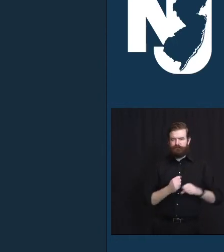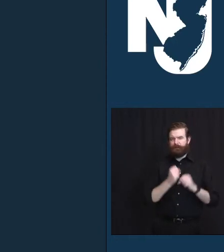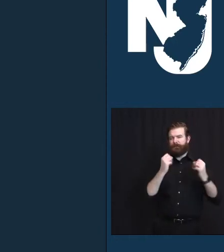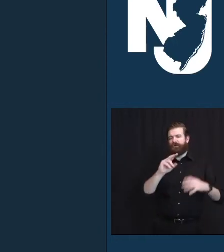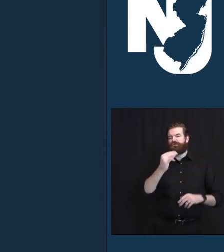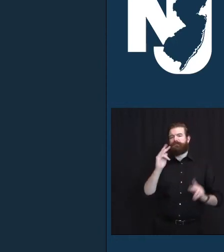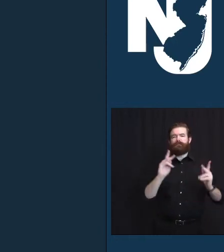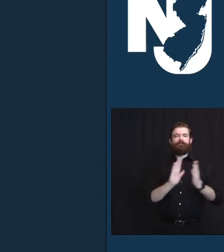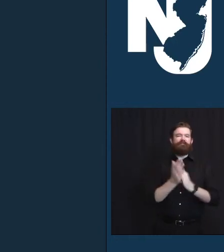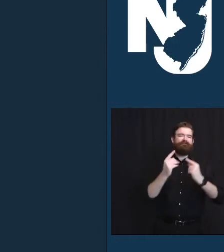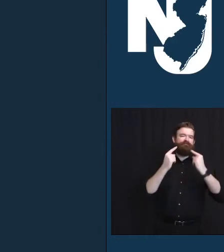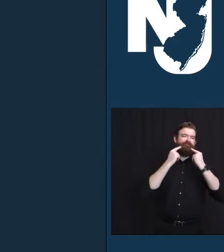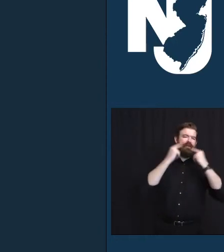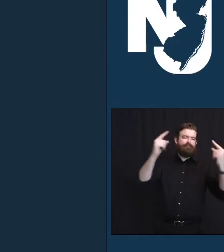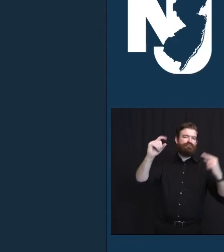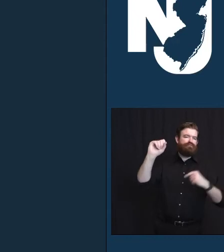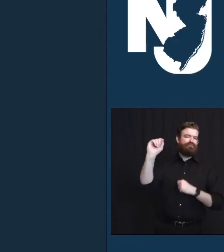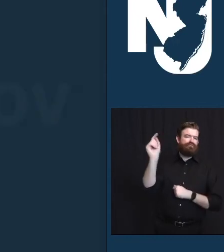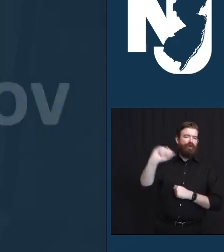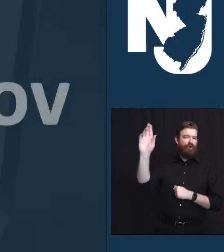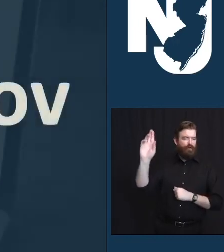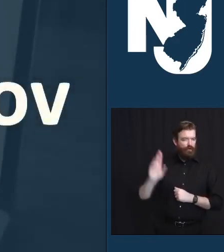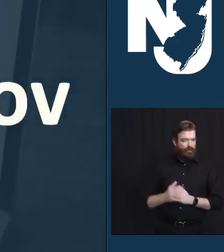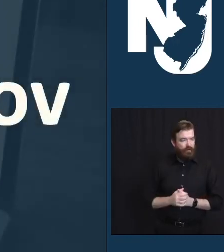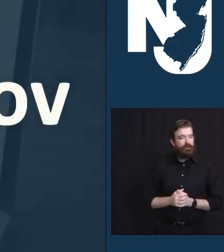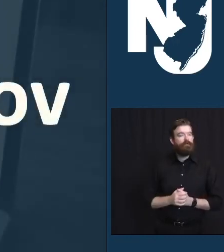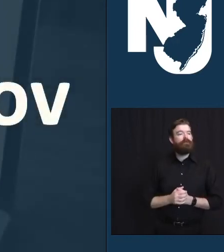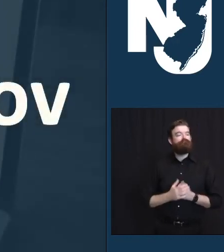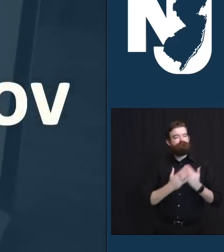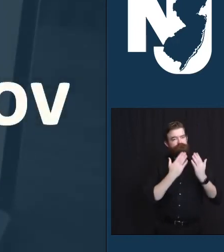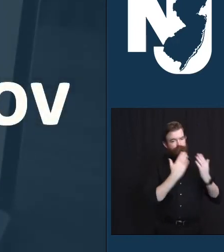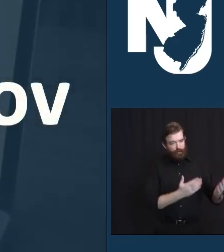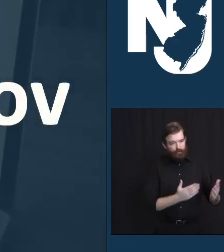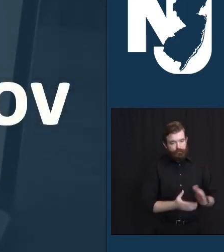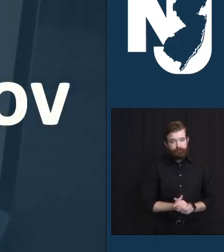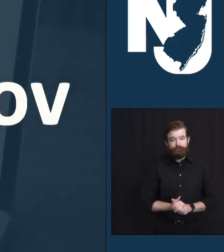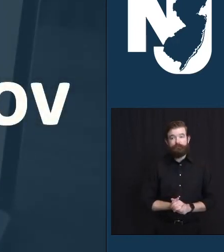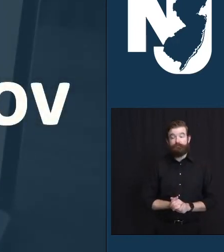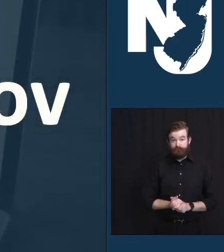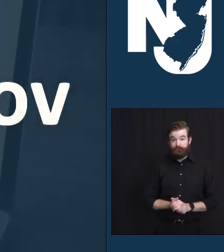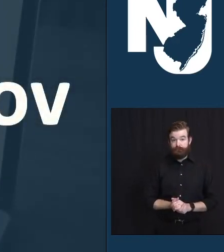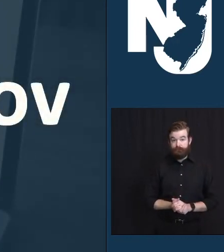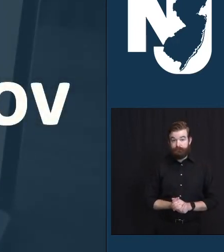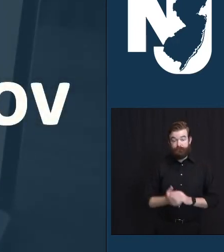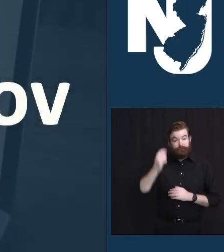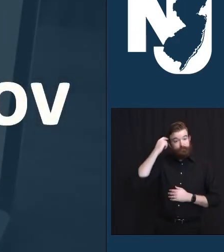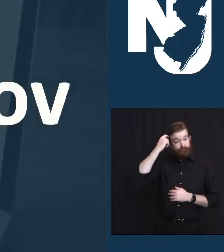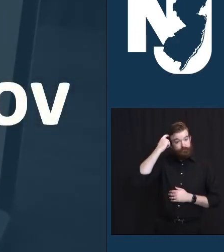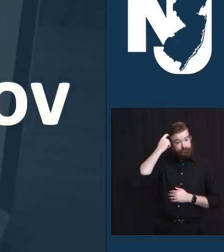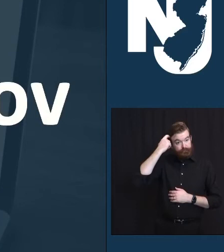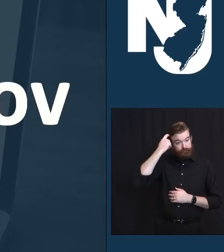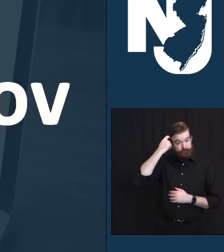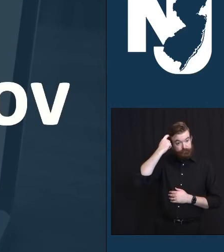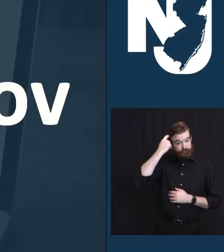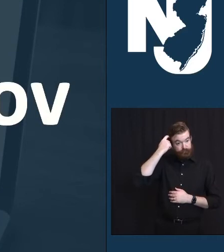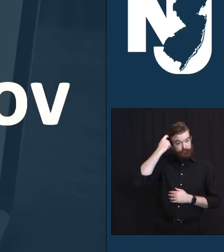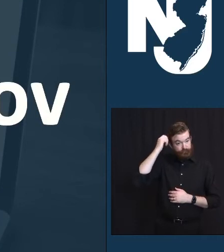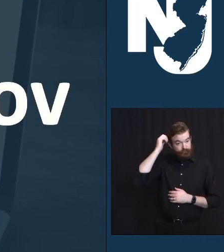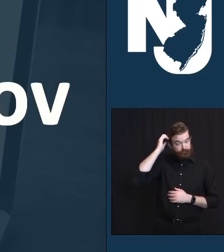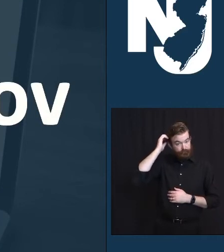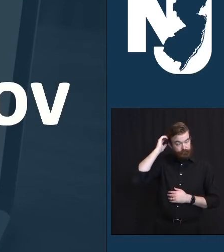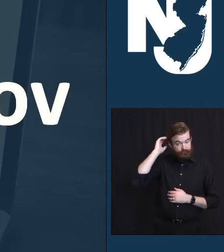she helped over her career. That's where we'll leave it this morning. Thank you again. The Monday before Christmas, we'll come back and give you our schedule in a minute, but right